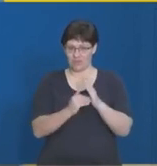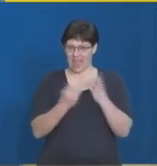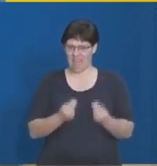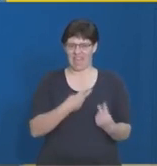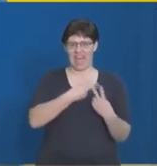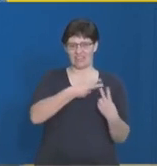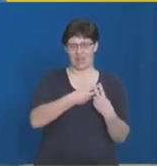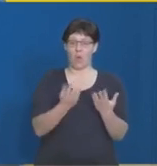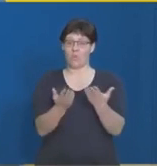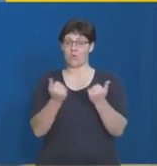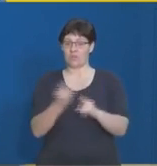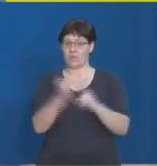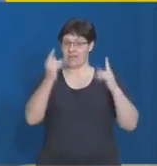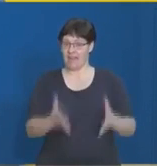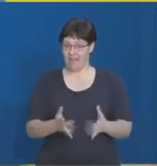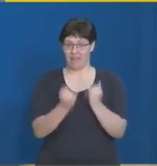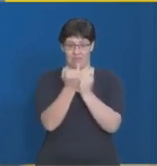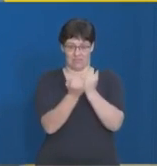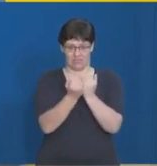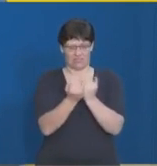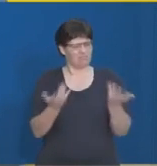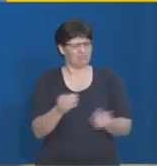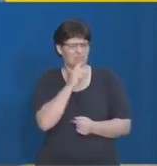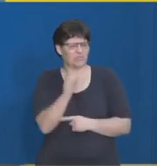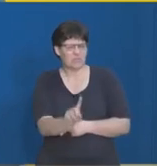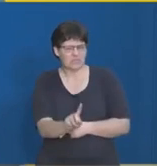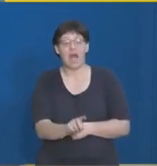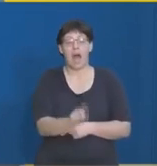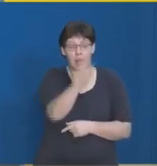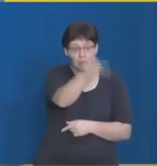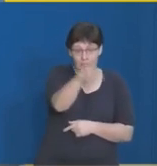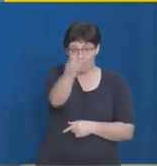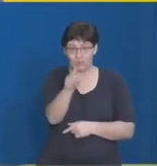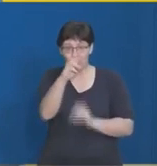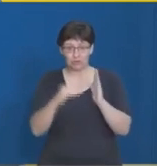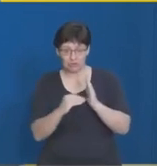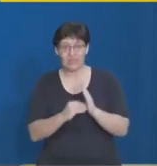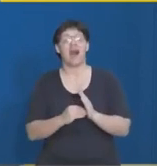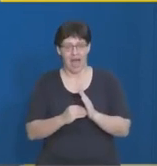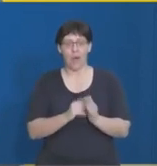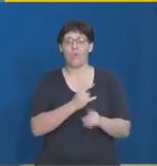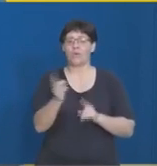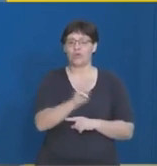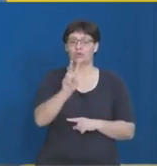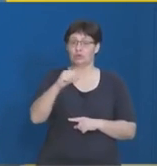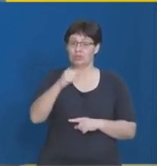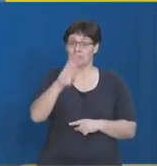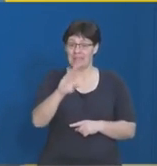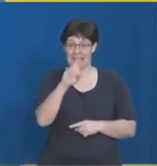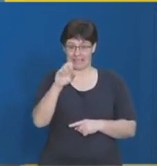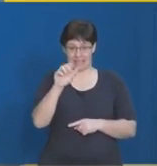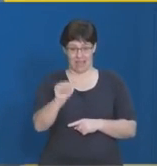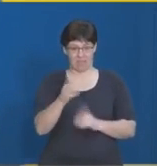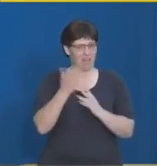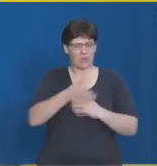the hashtag Waza Winner competition, where 2 lucky matriculants stand a chance to win 2 gigs of data. So all you need to do